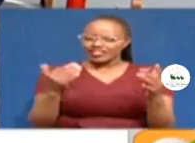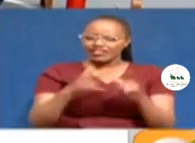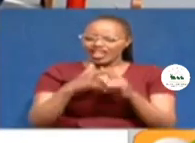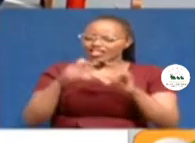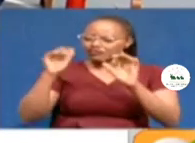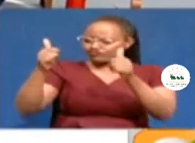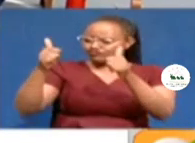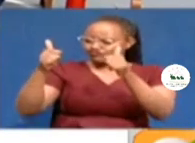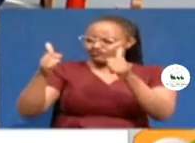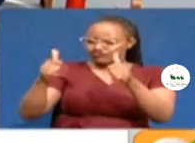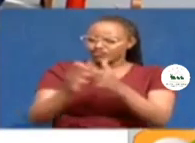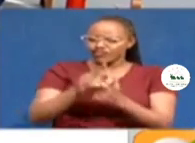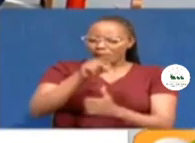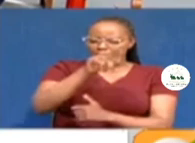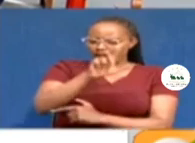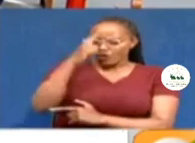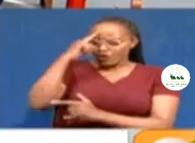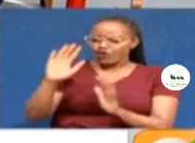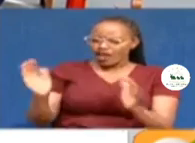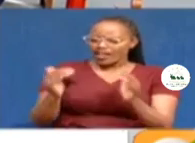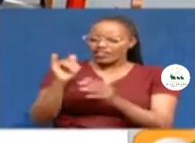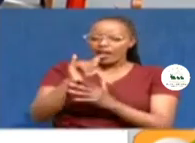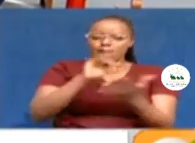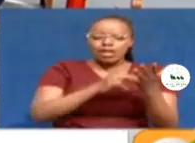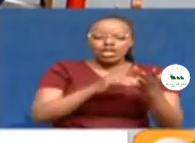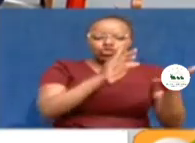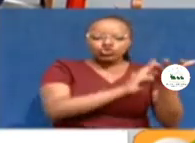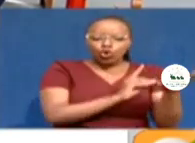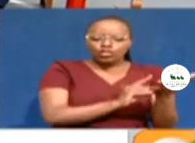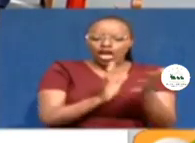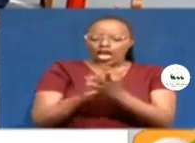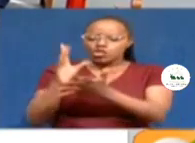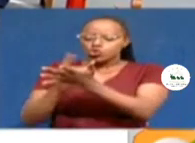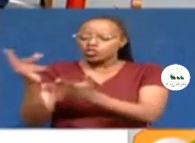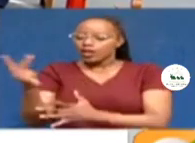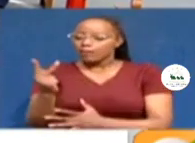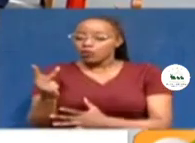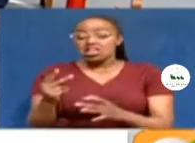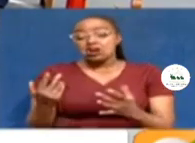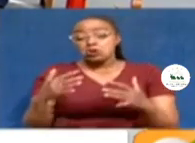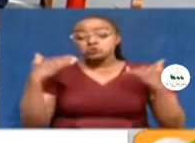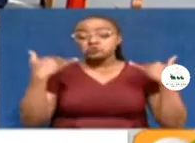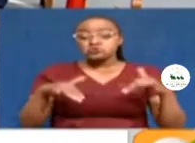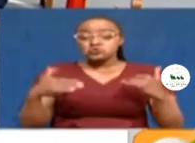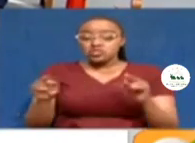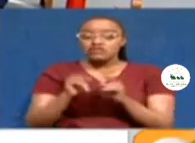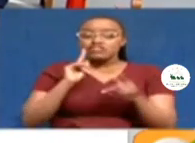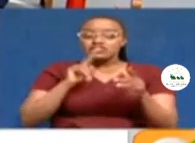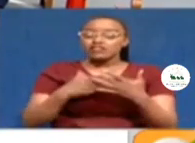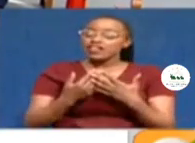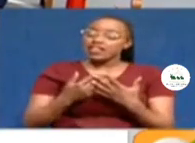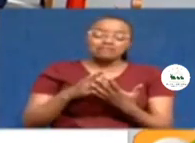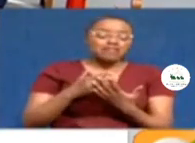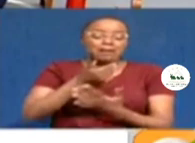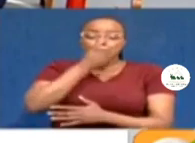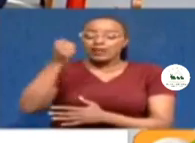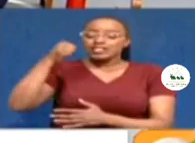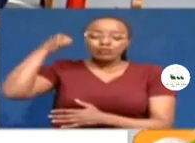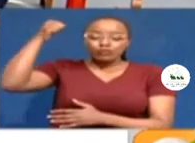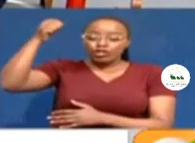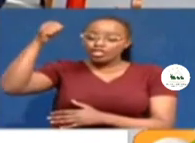well done, Dr. Ari, for encouraging him. So it's doctor and doctor. That's why I call it the best political tag team on